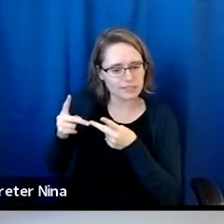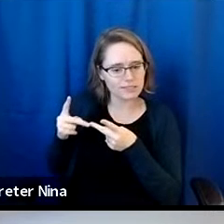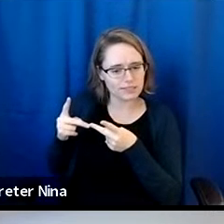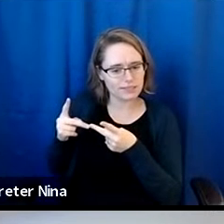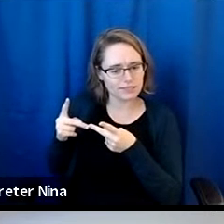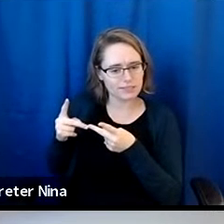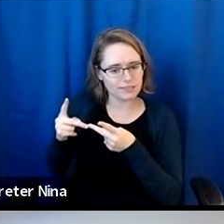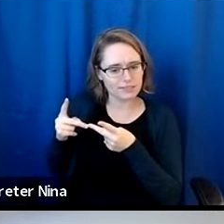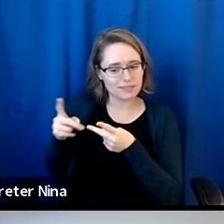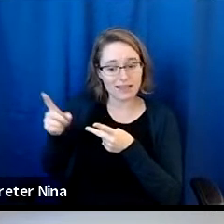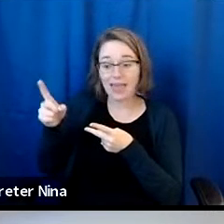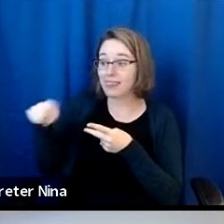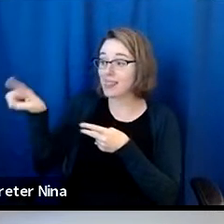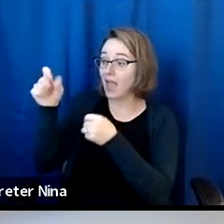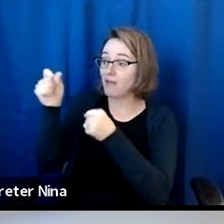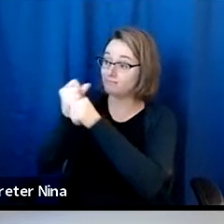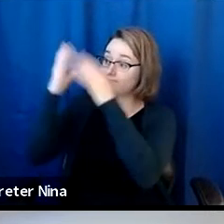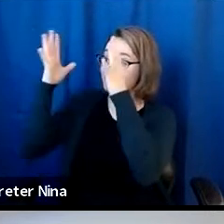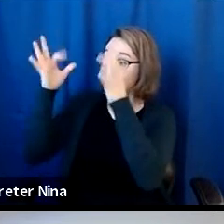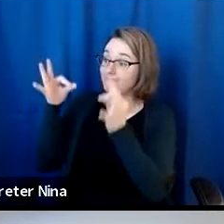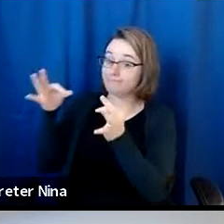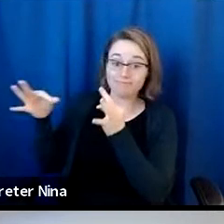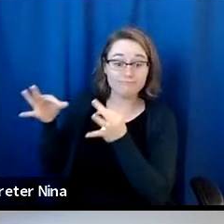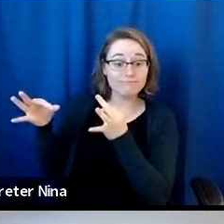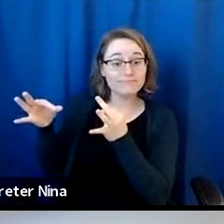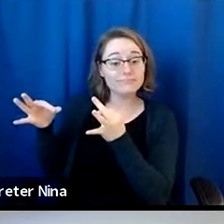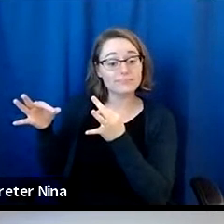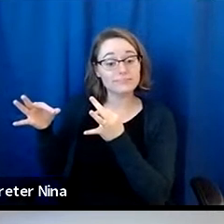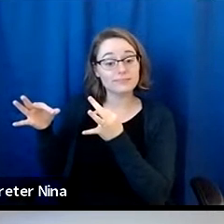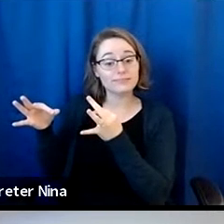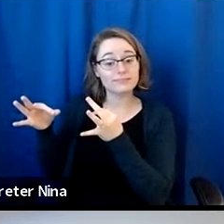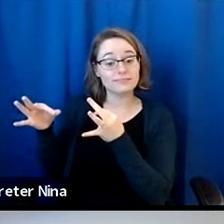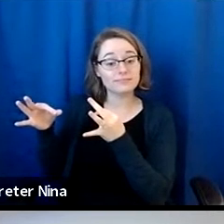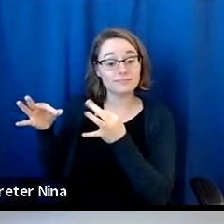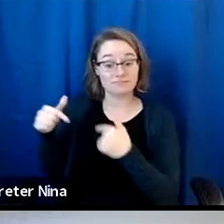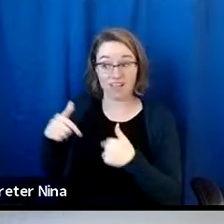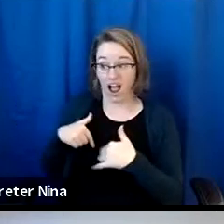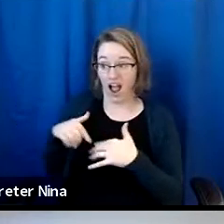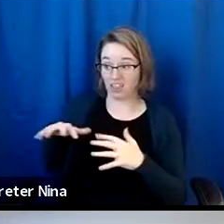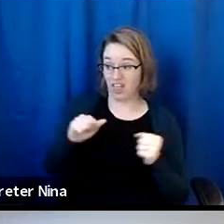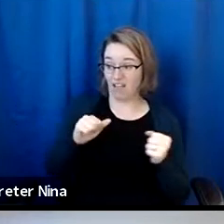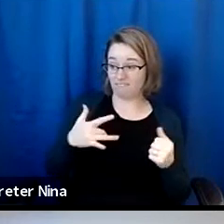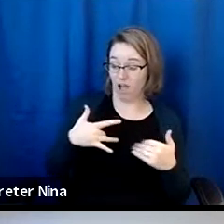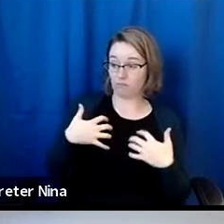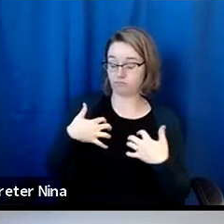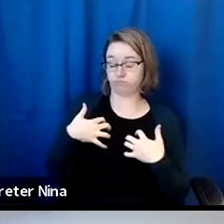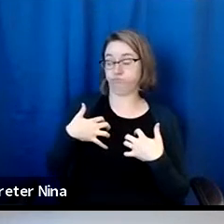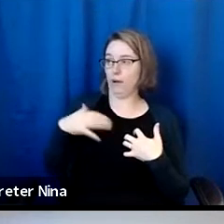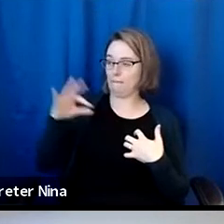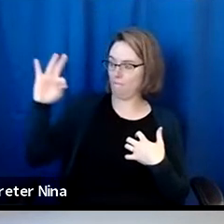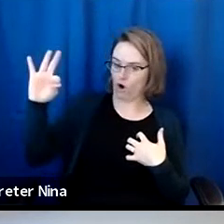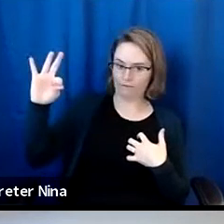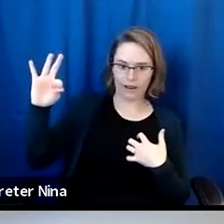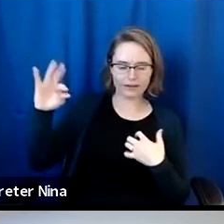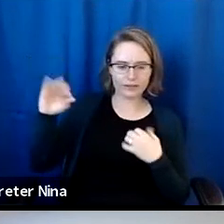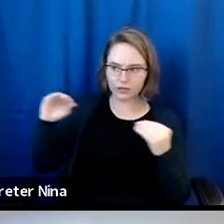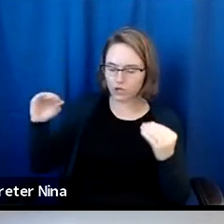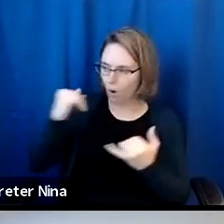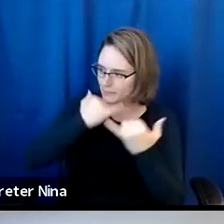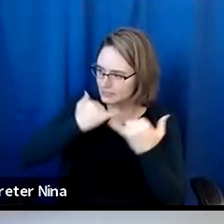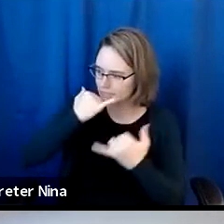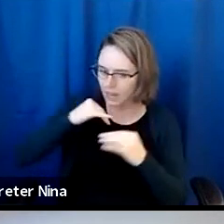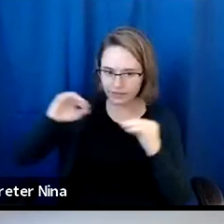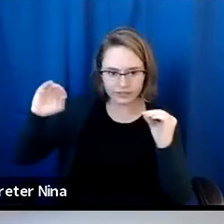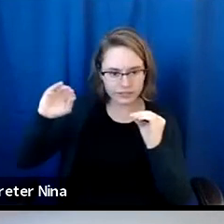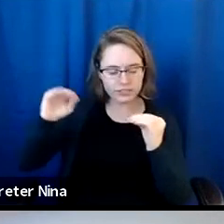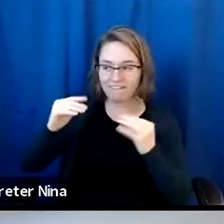they painted the picture that I walked away feeling like, oh my God, they're perfect. Like, they don't make mistakes. They don't